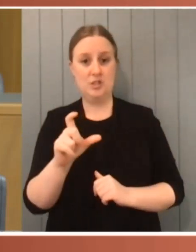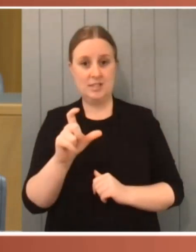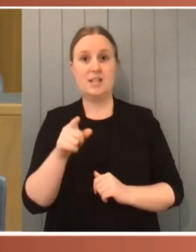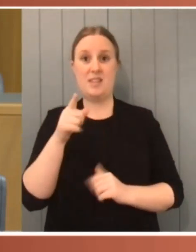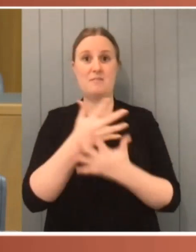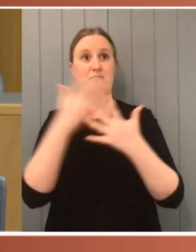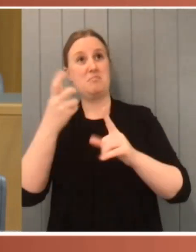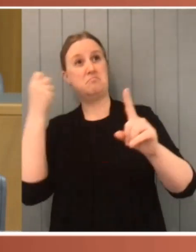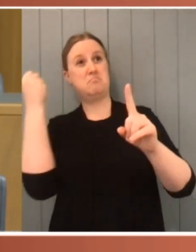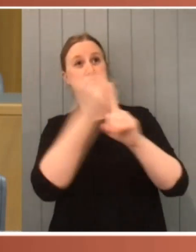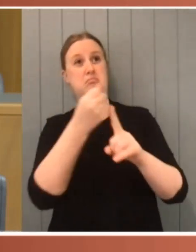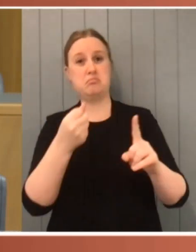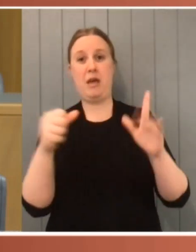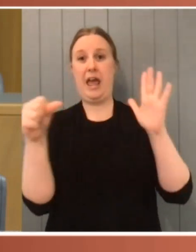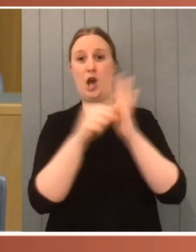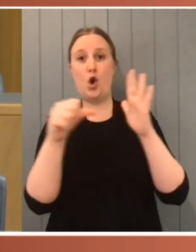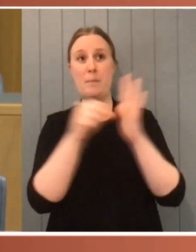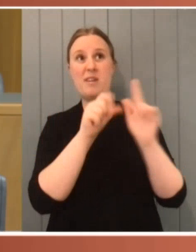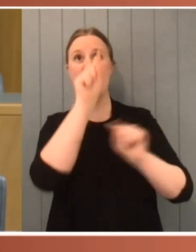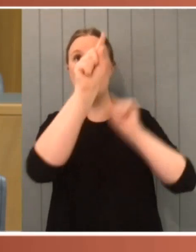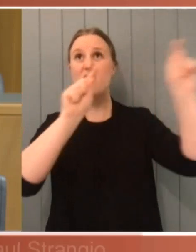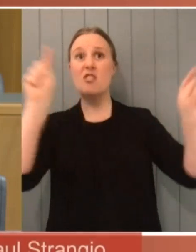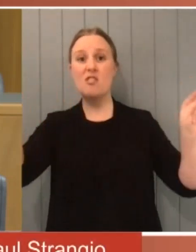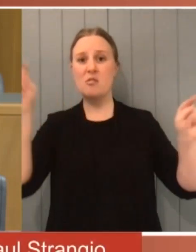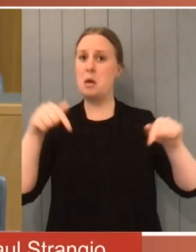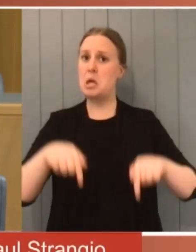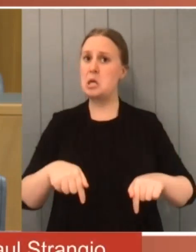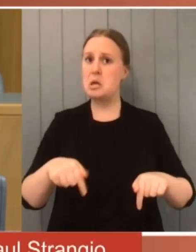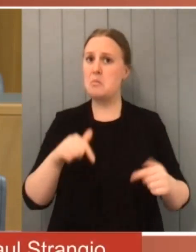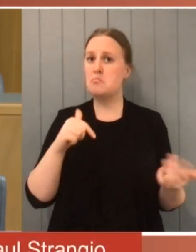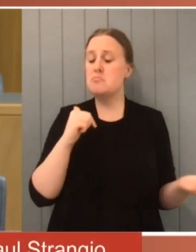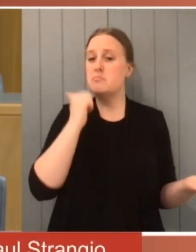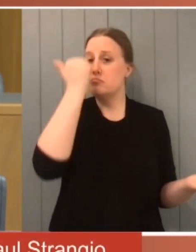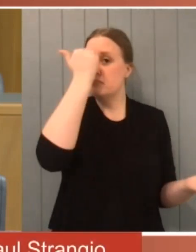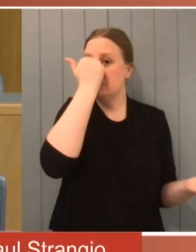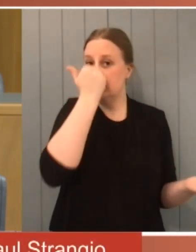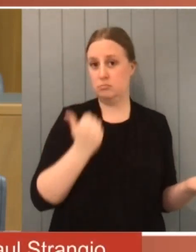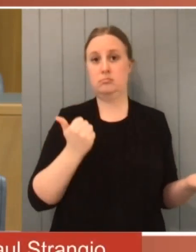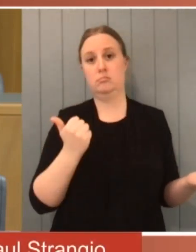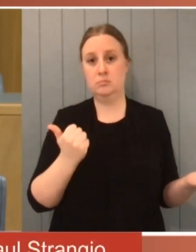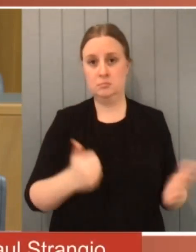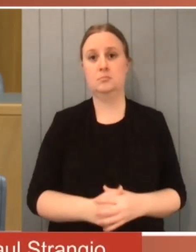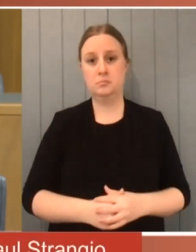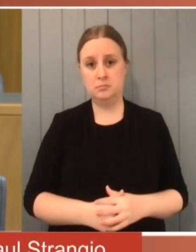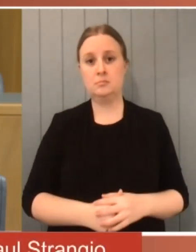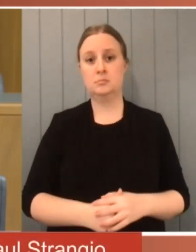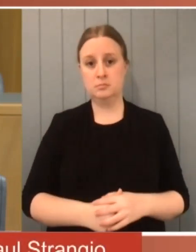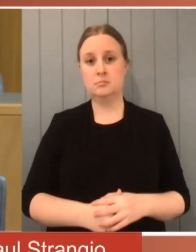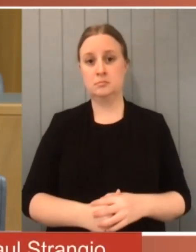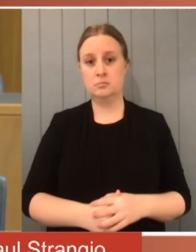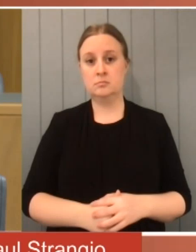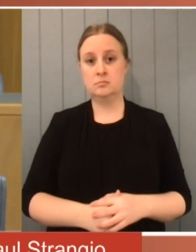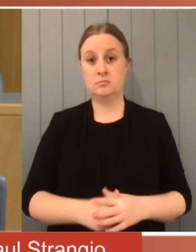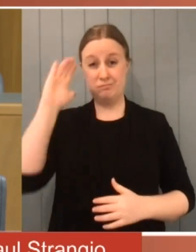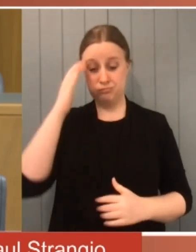parts of the globe, mostly harmlessly shrugged off by Australia. This resilience was again attributed